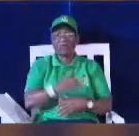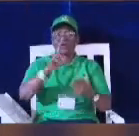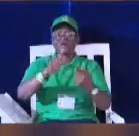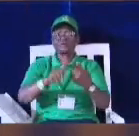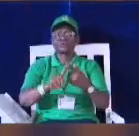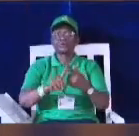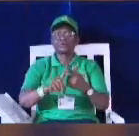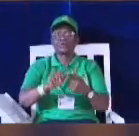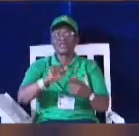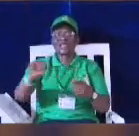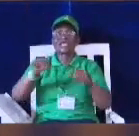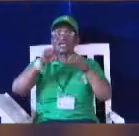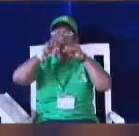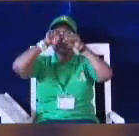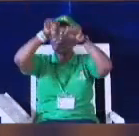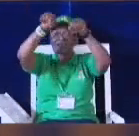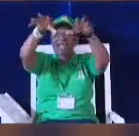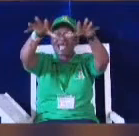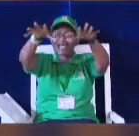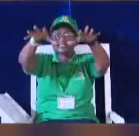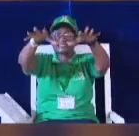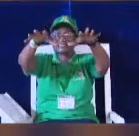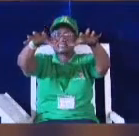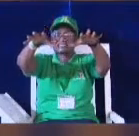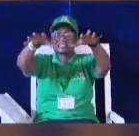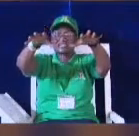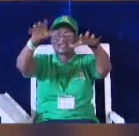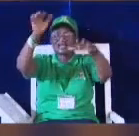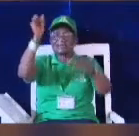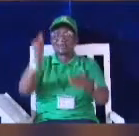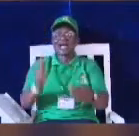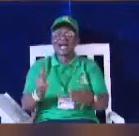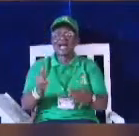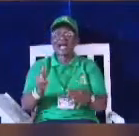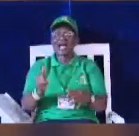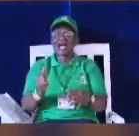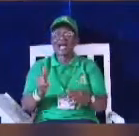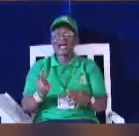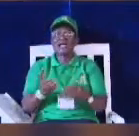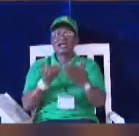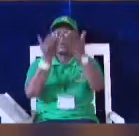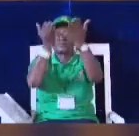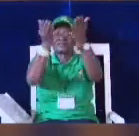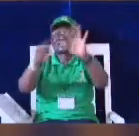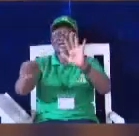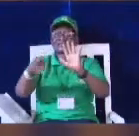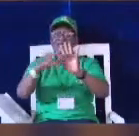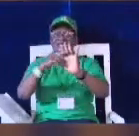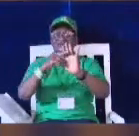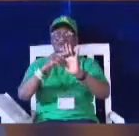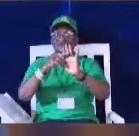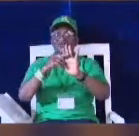be blessed by the presentation.